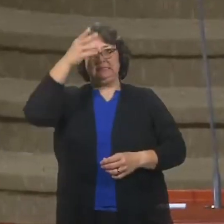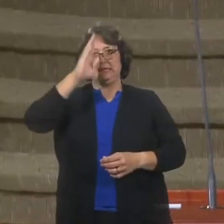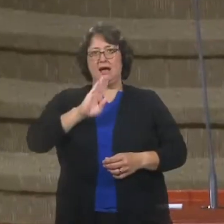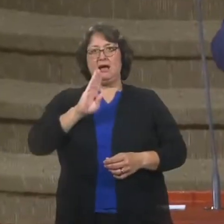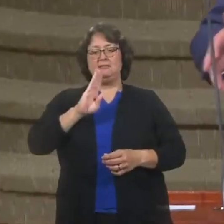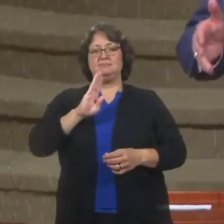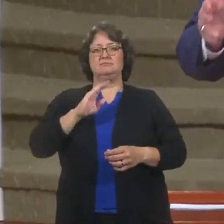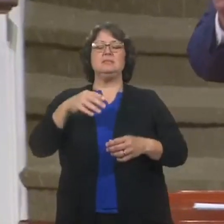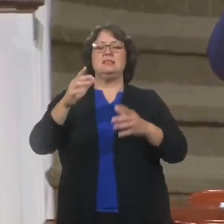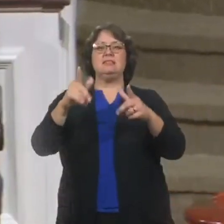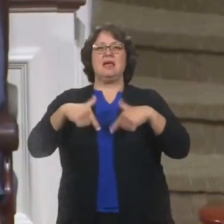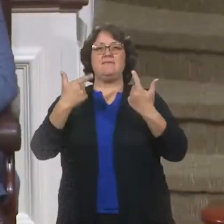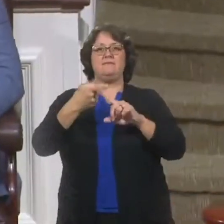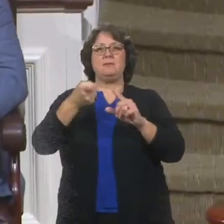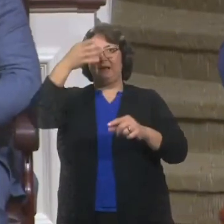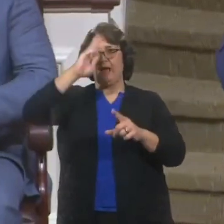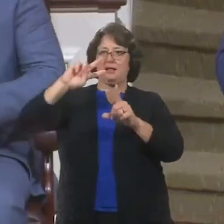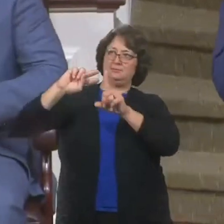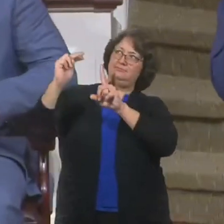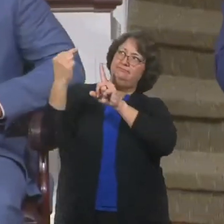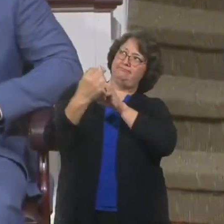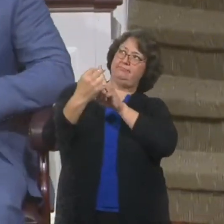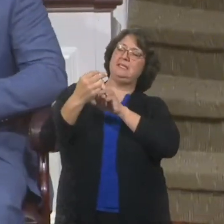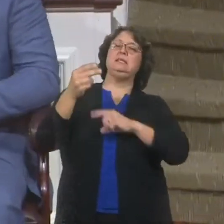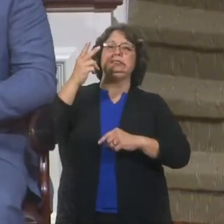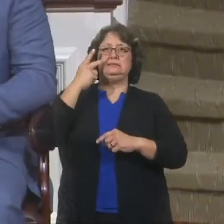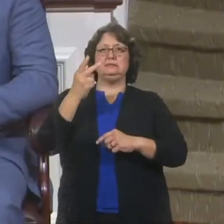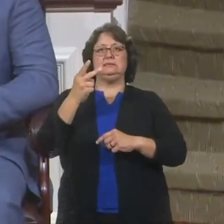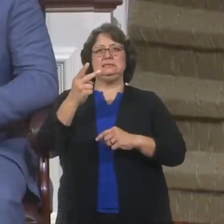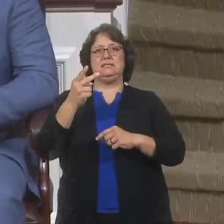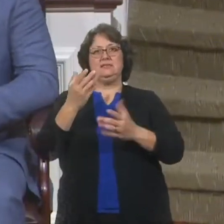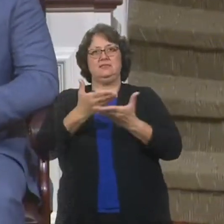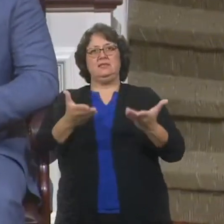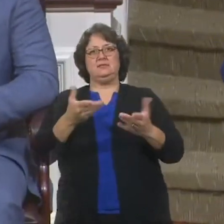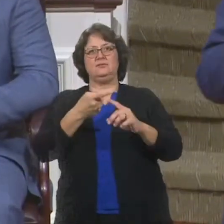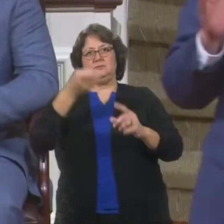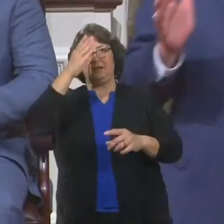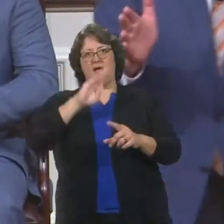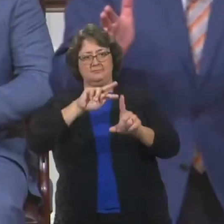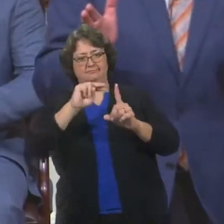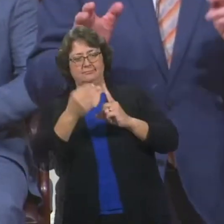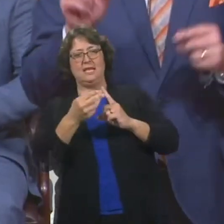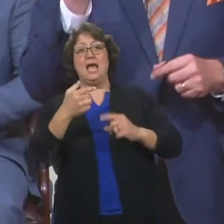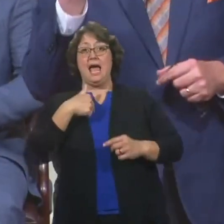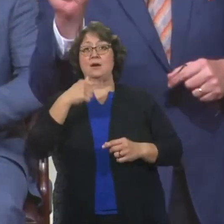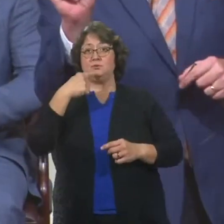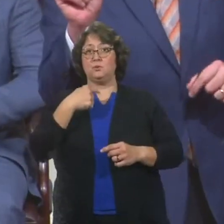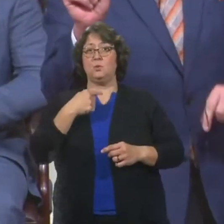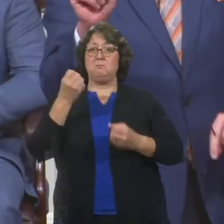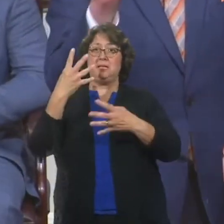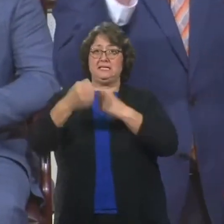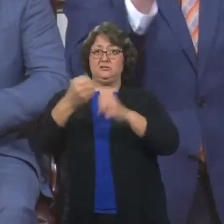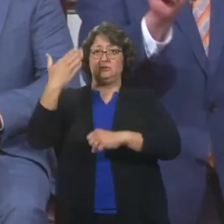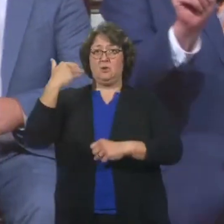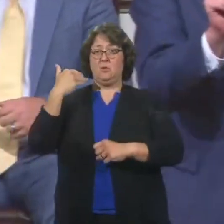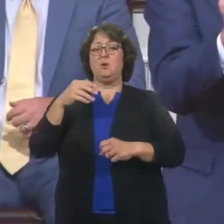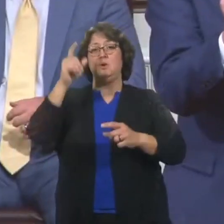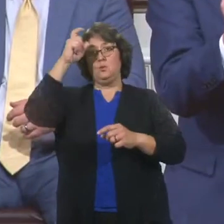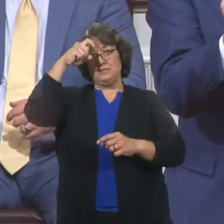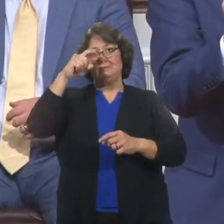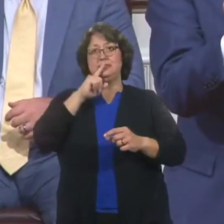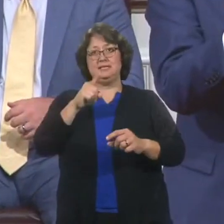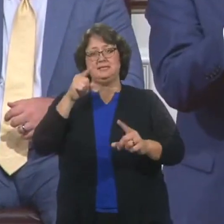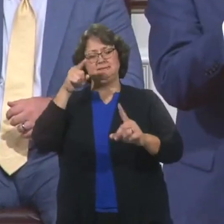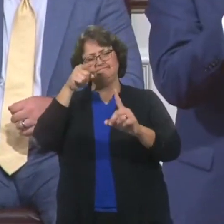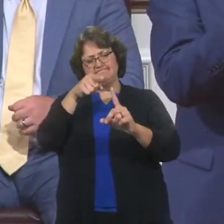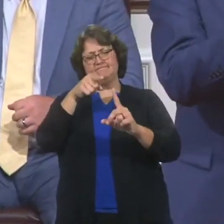lenses. It's trying to get God's perspective on this. Years ago, I was told that wisdom is pinpointing and